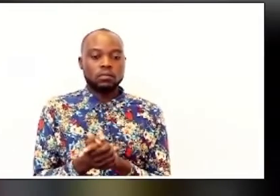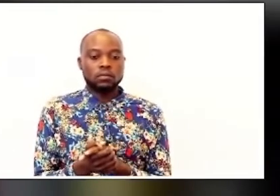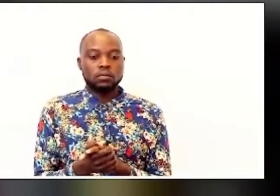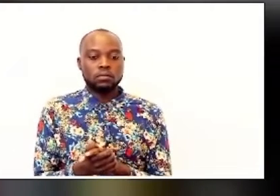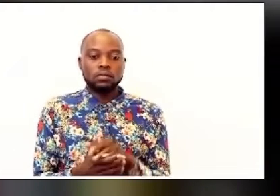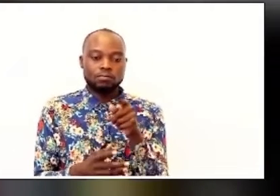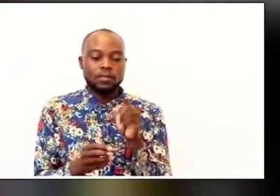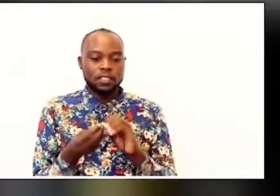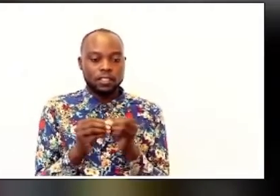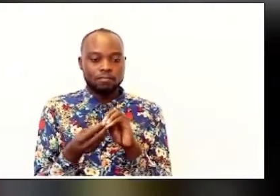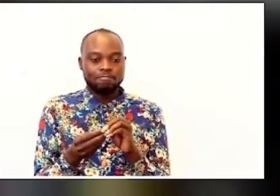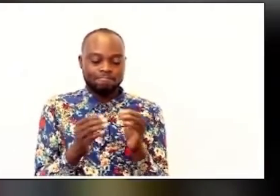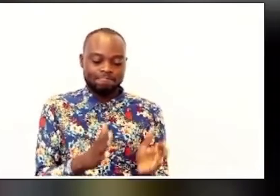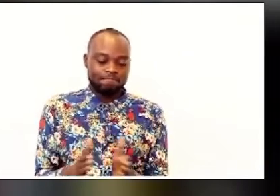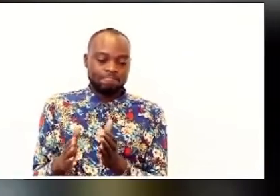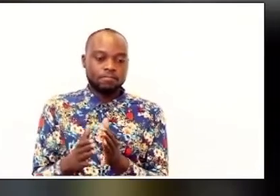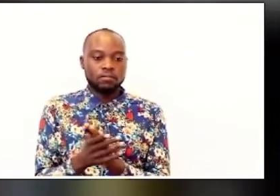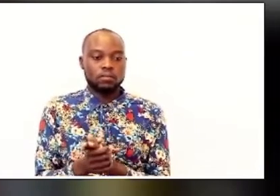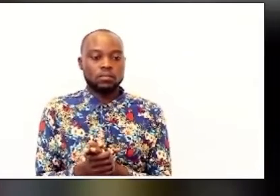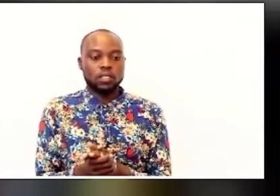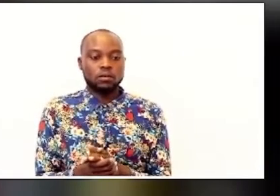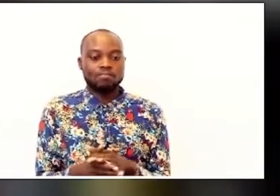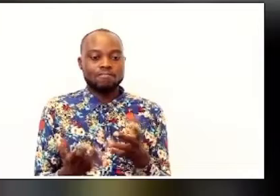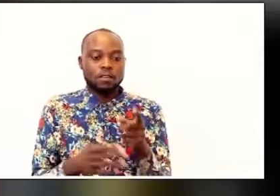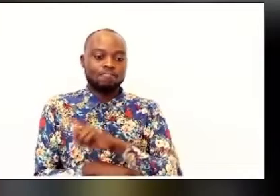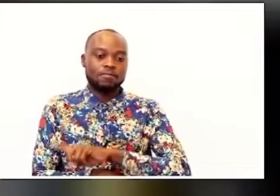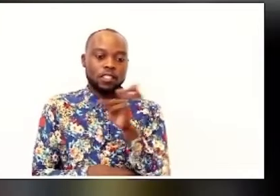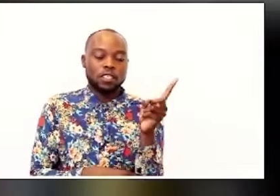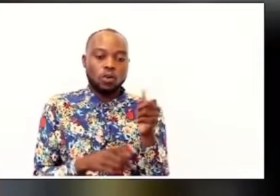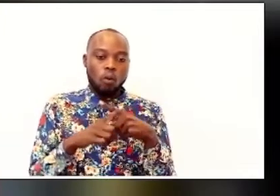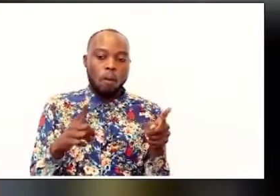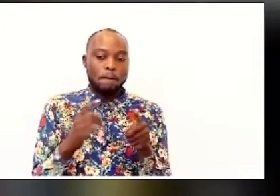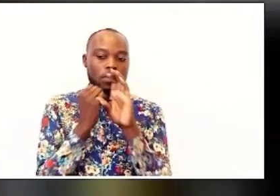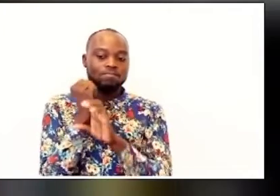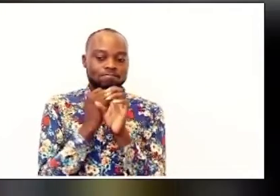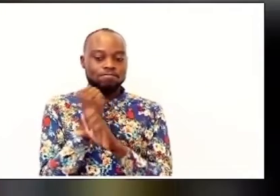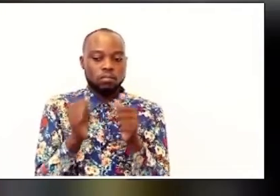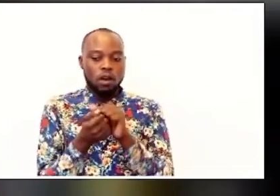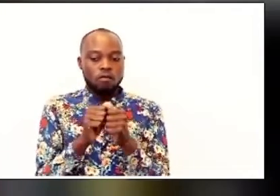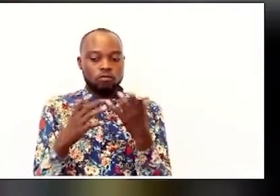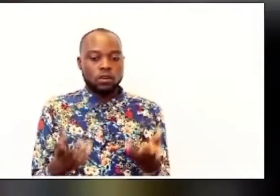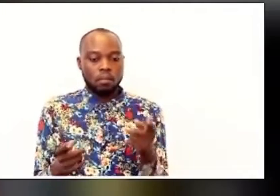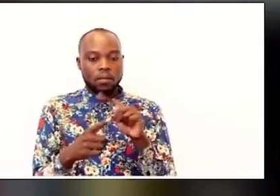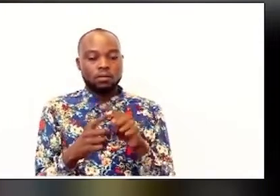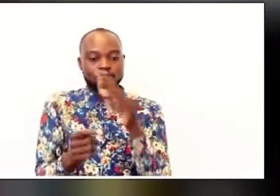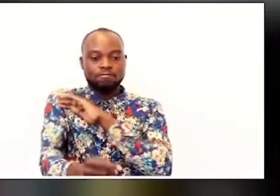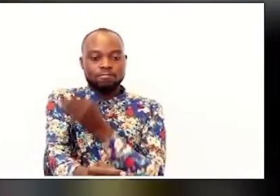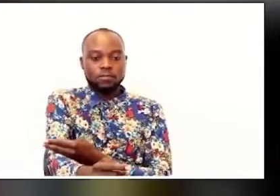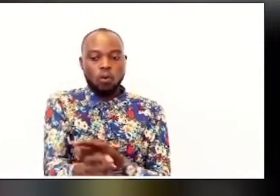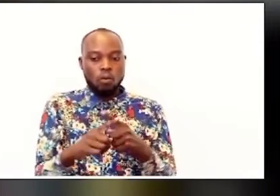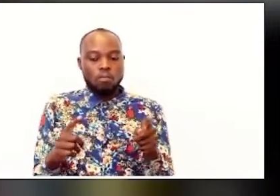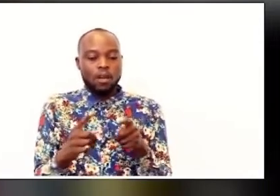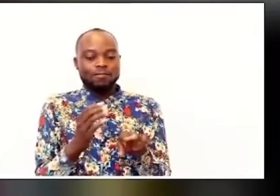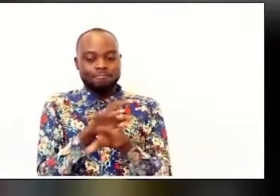take place in the midst of, compounding international and local crises on food, energy, and environmental